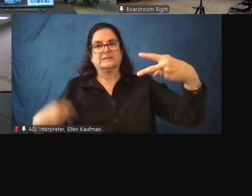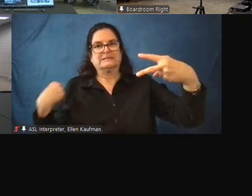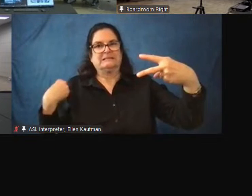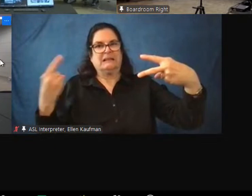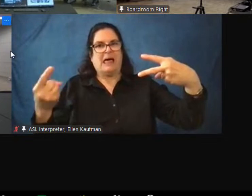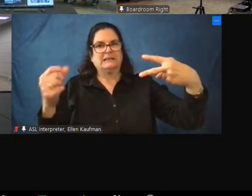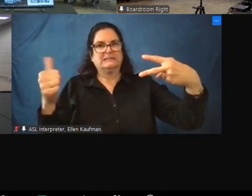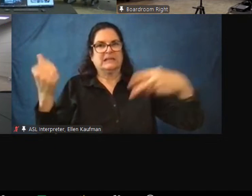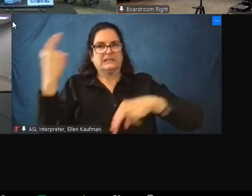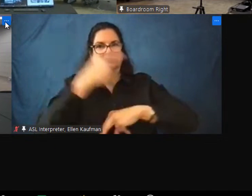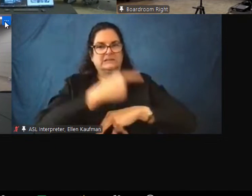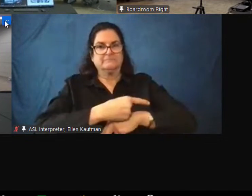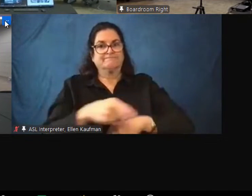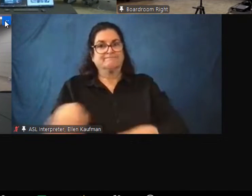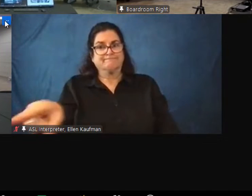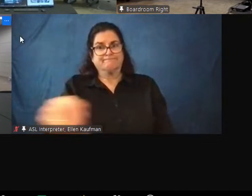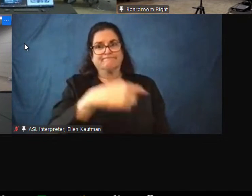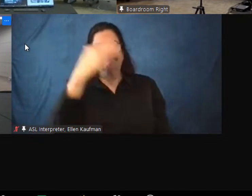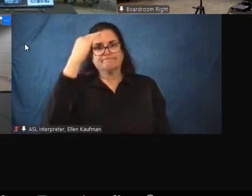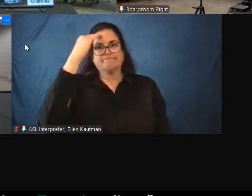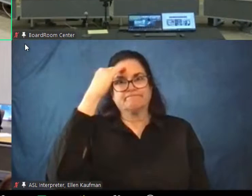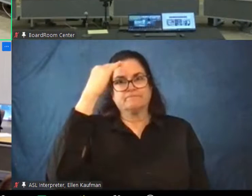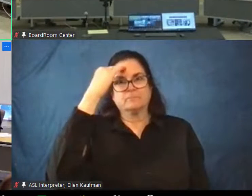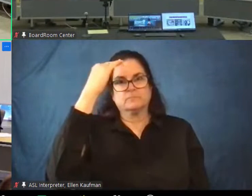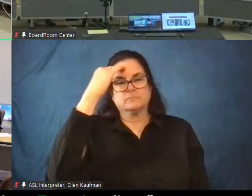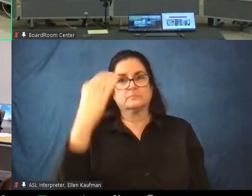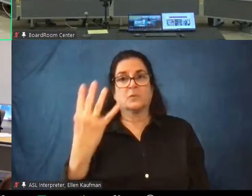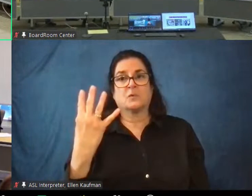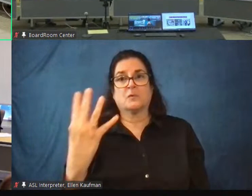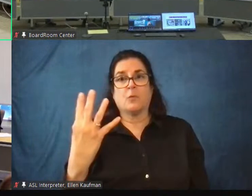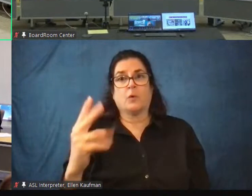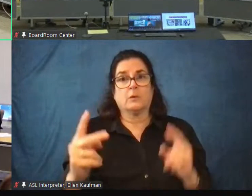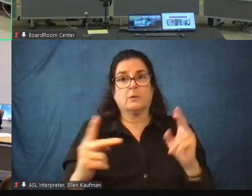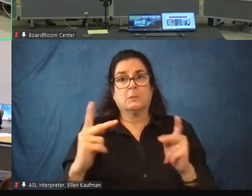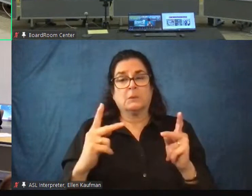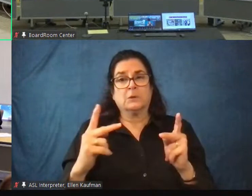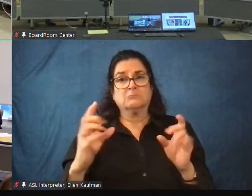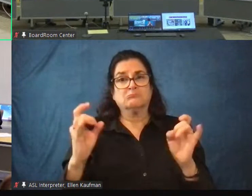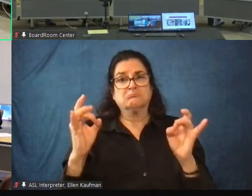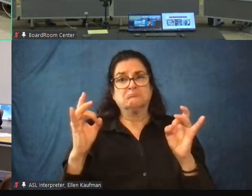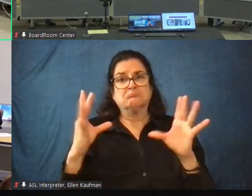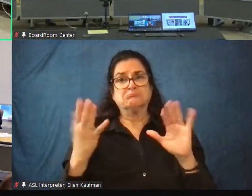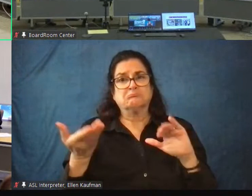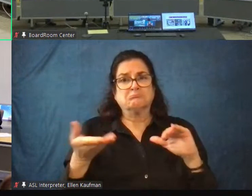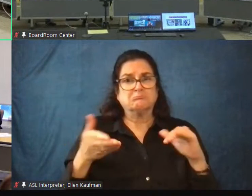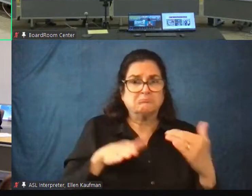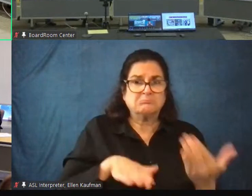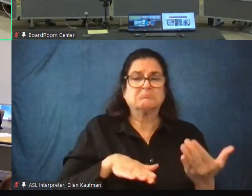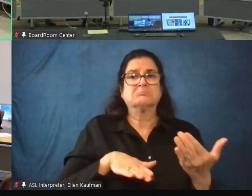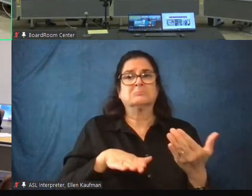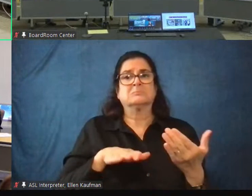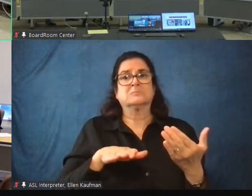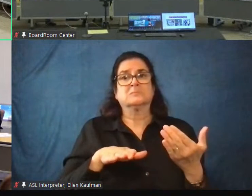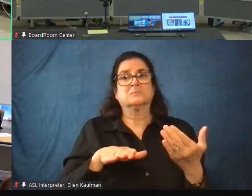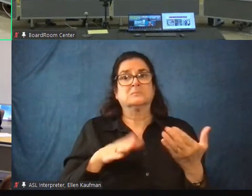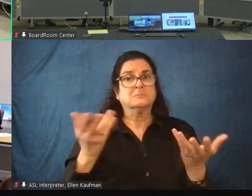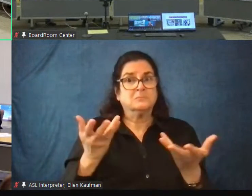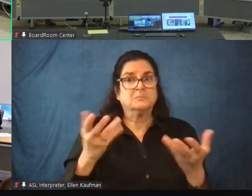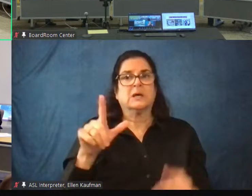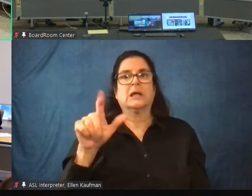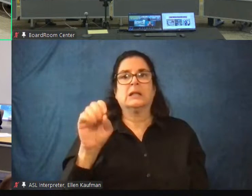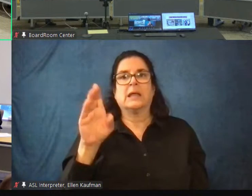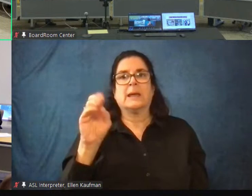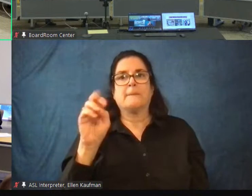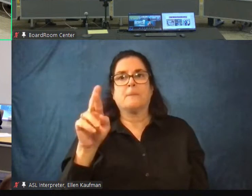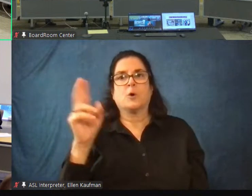As you're aware, we had 4 individuals who had tragically lost their lives on Labor Day aboard a Viewline train